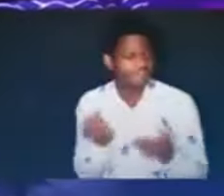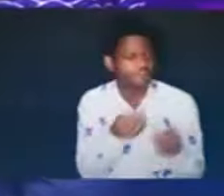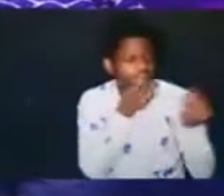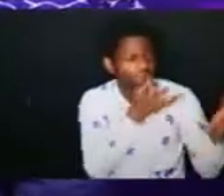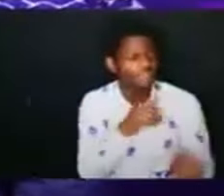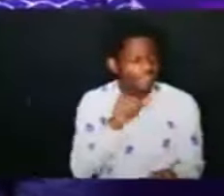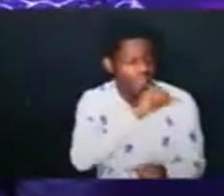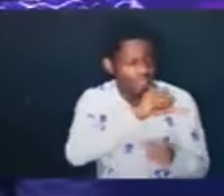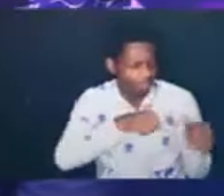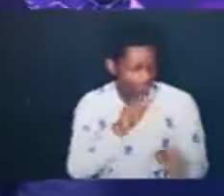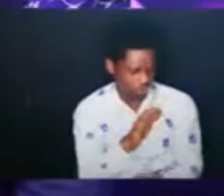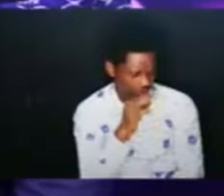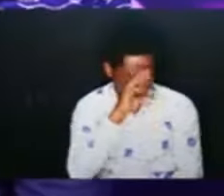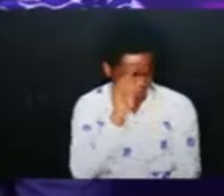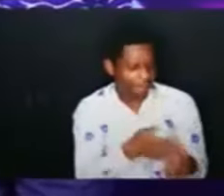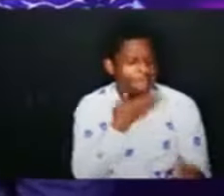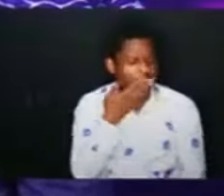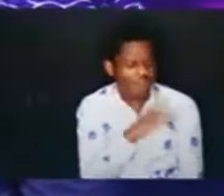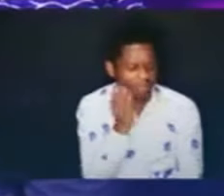ebusuano abakwasem Yosef dinfrisia